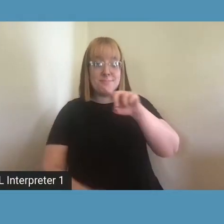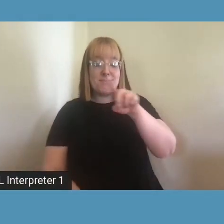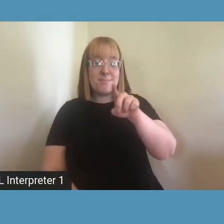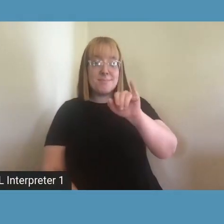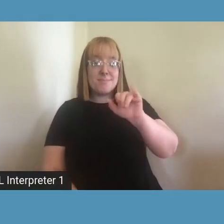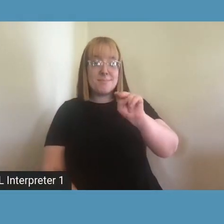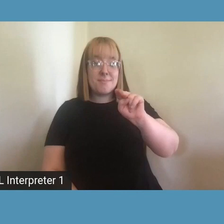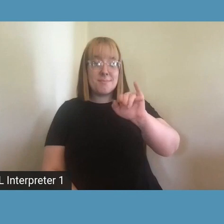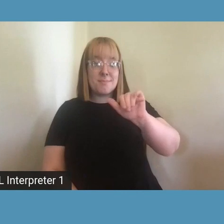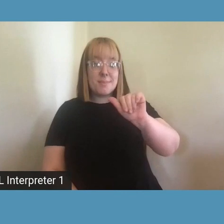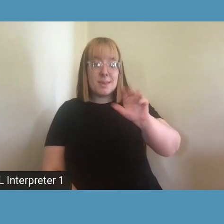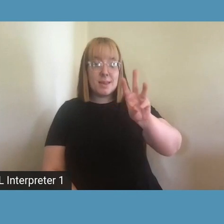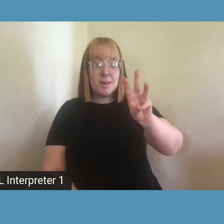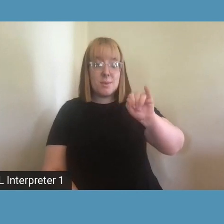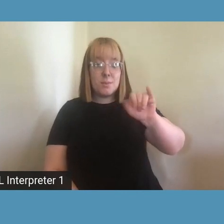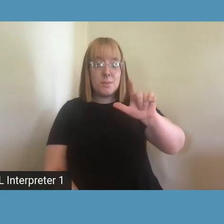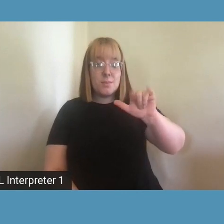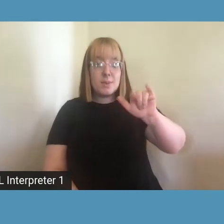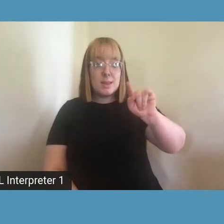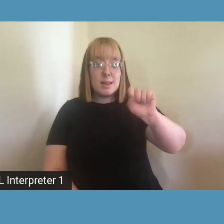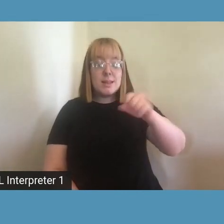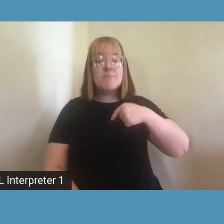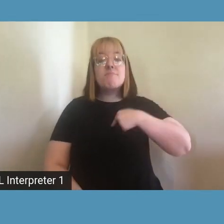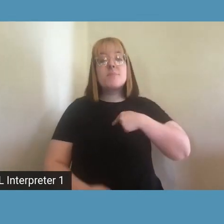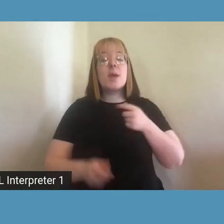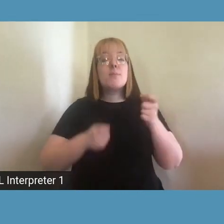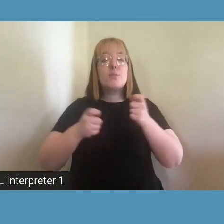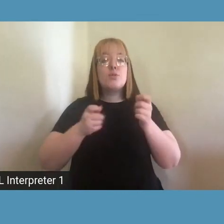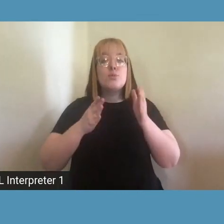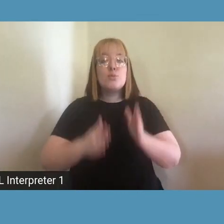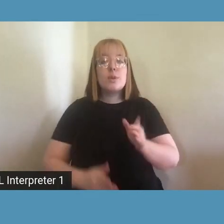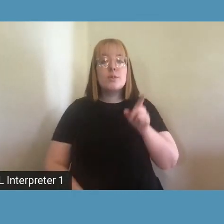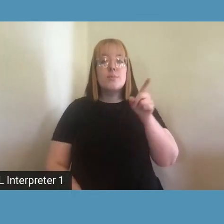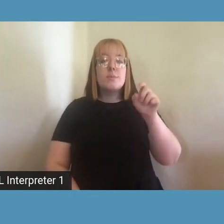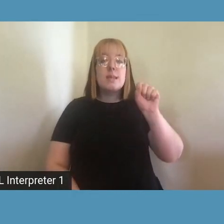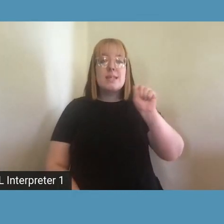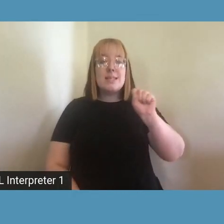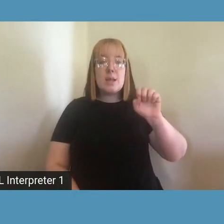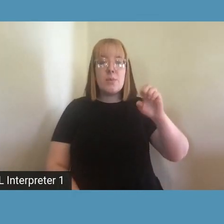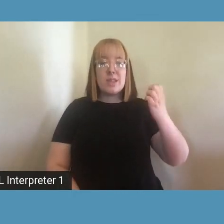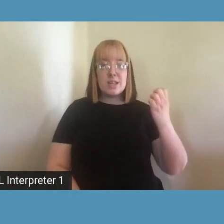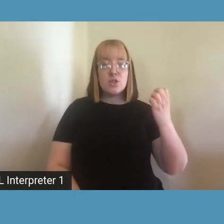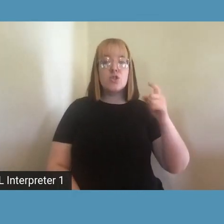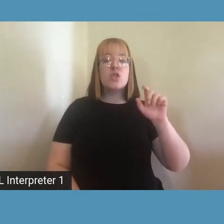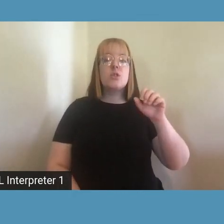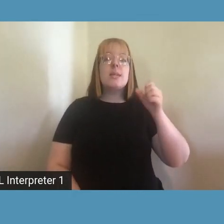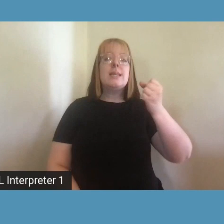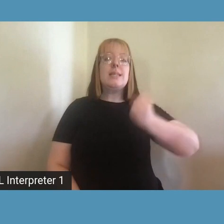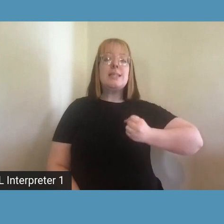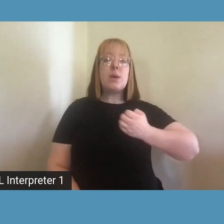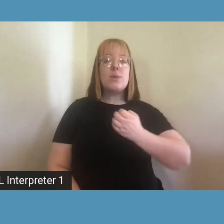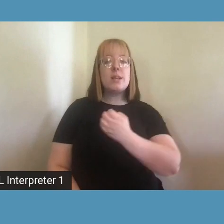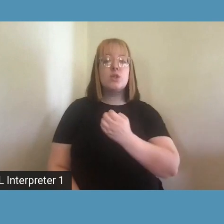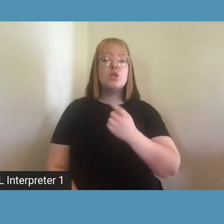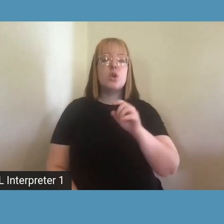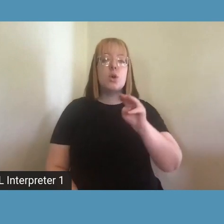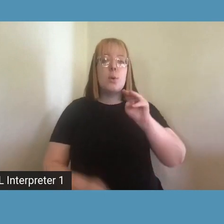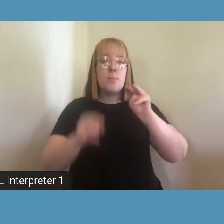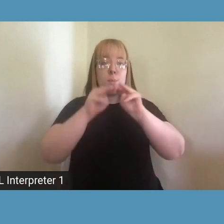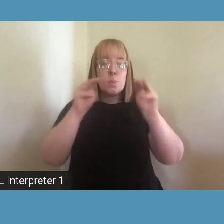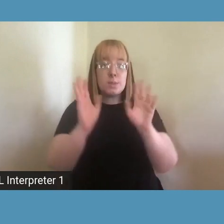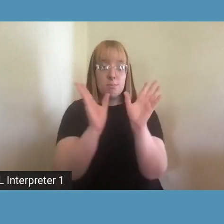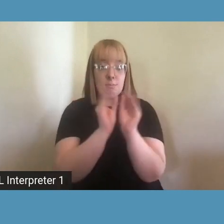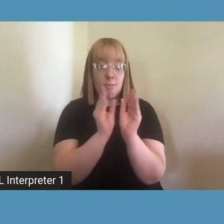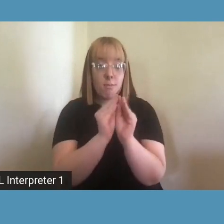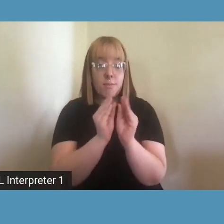am the Executive Director of the Southeastern Museums Conference. My pronouns are she, her. I am a light-skinned white female